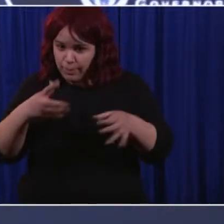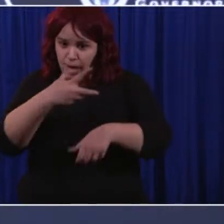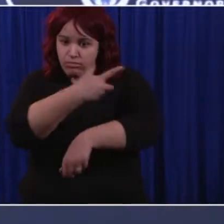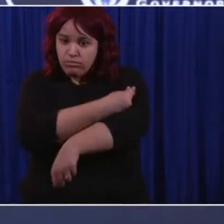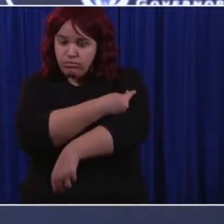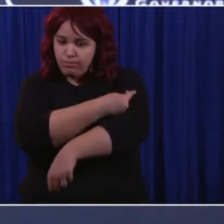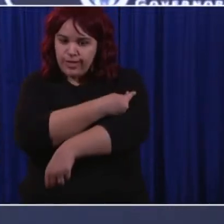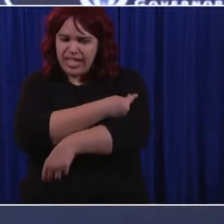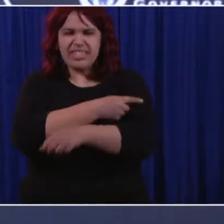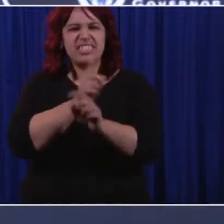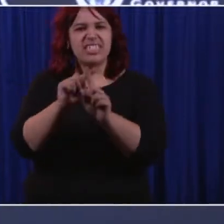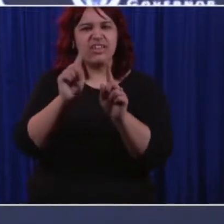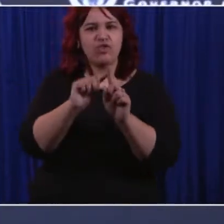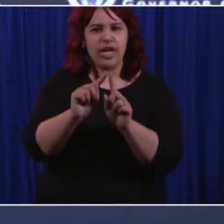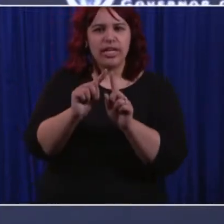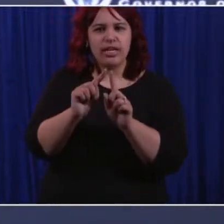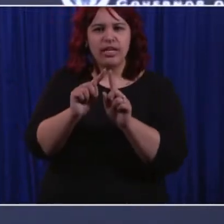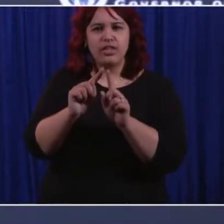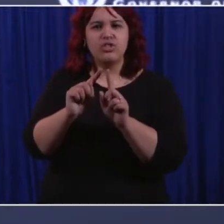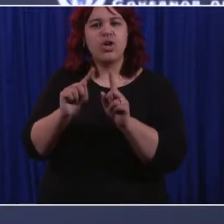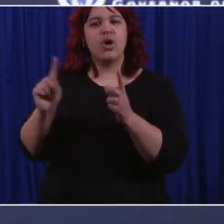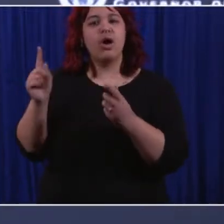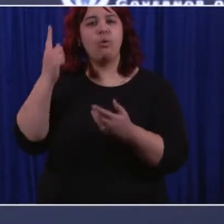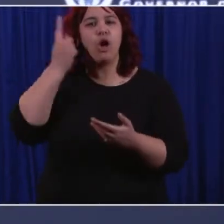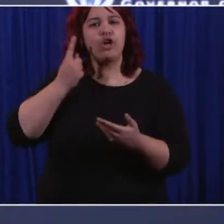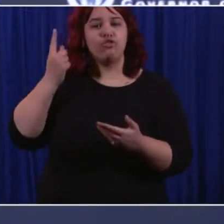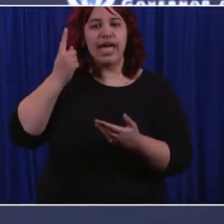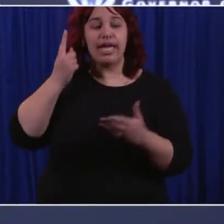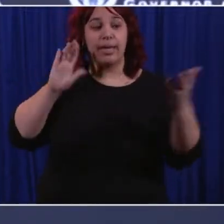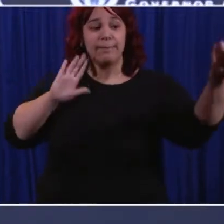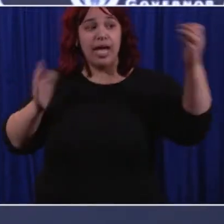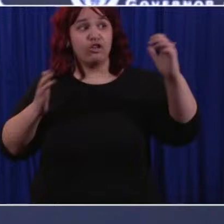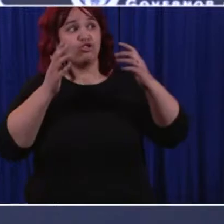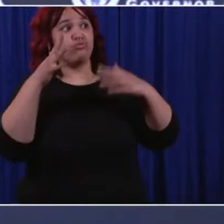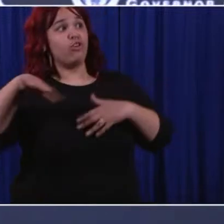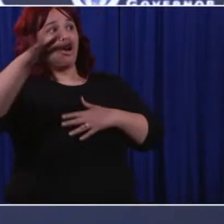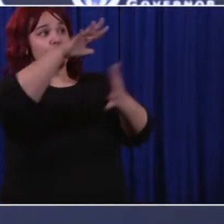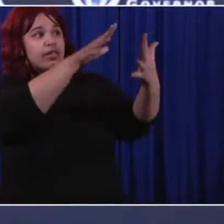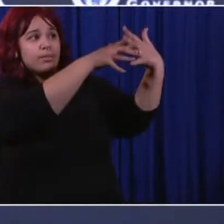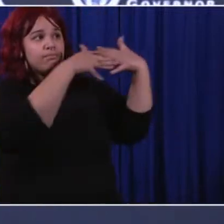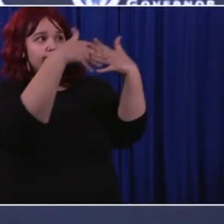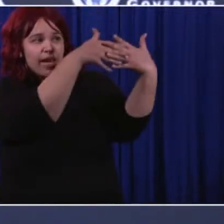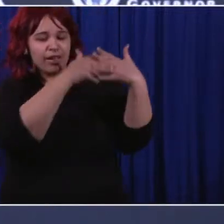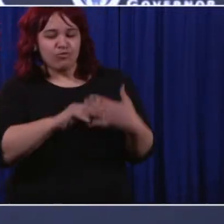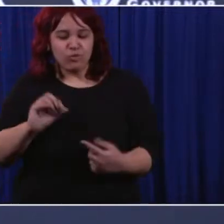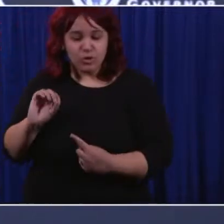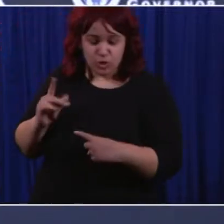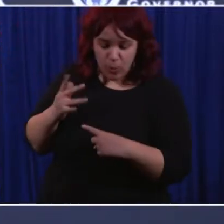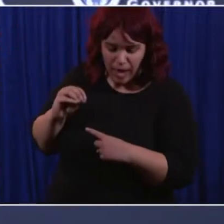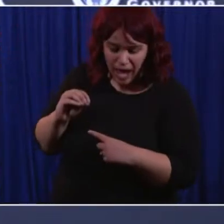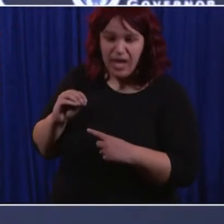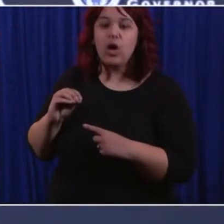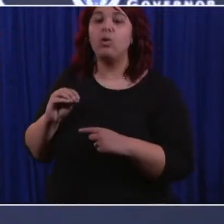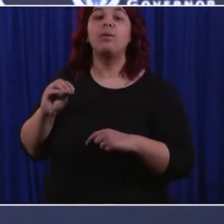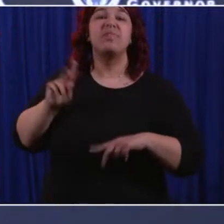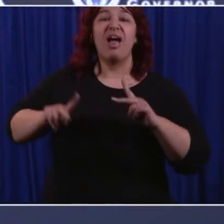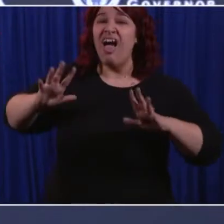education. Can you describe if Ohio is seeing similar results and what the state is doing to target that group? Thanks.